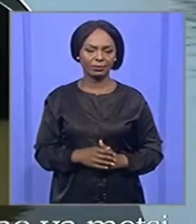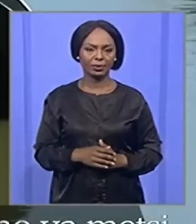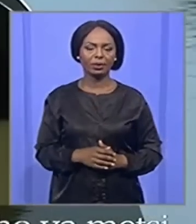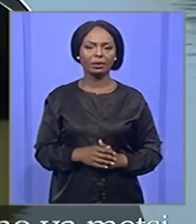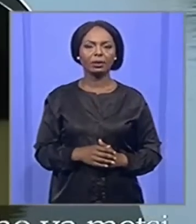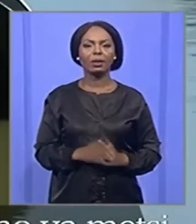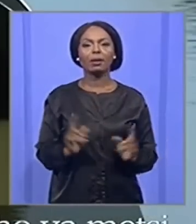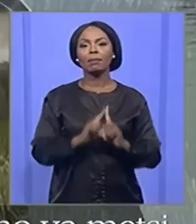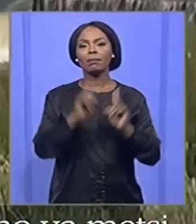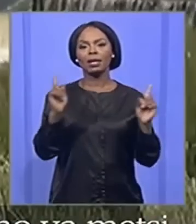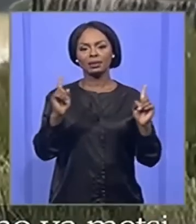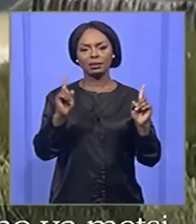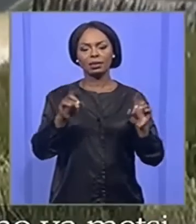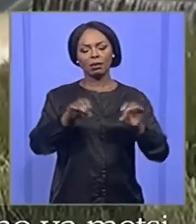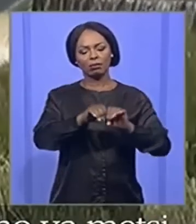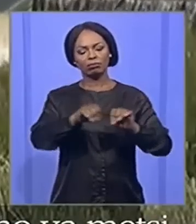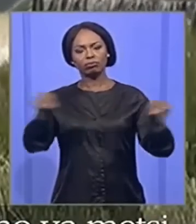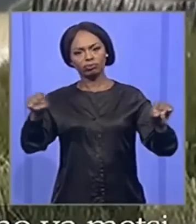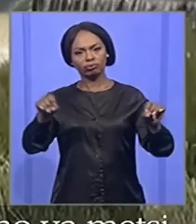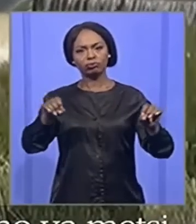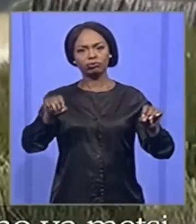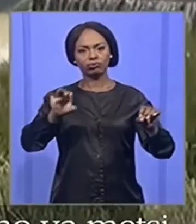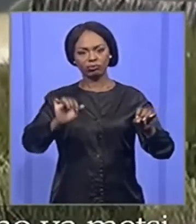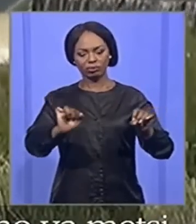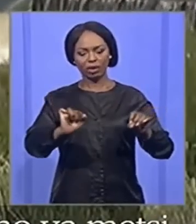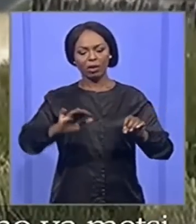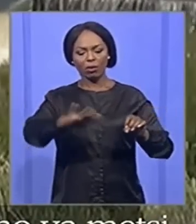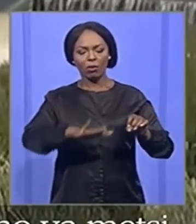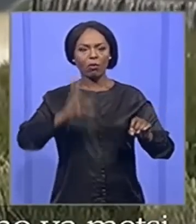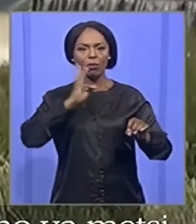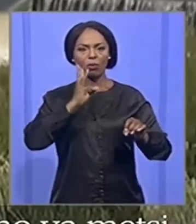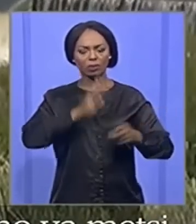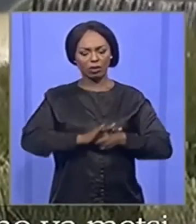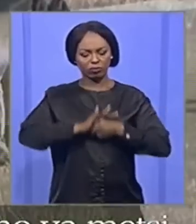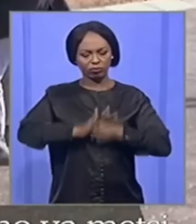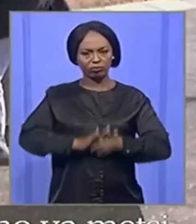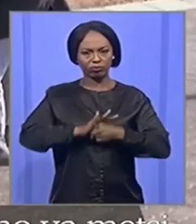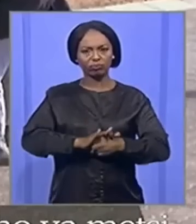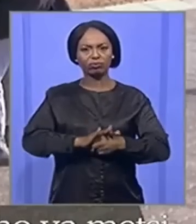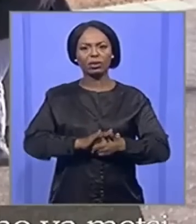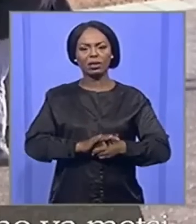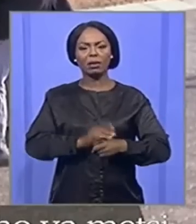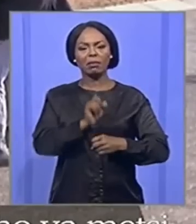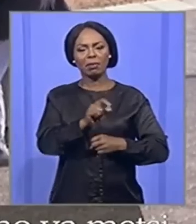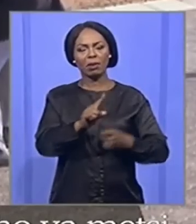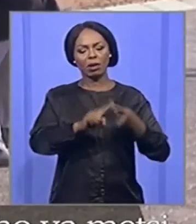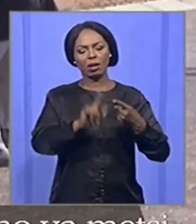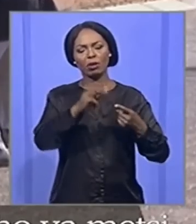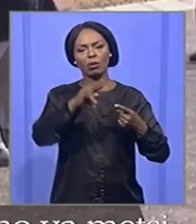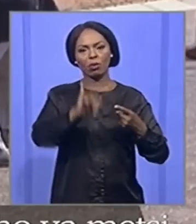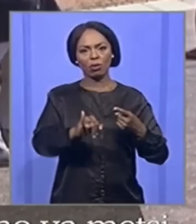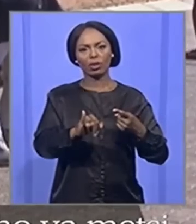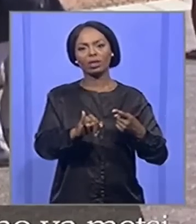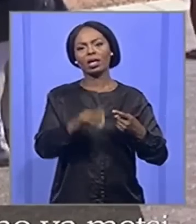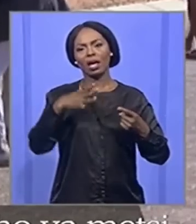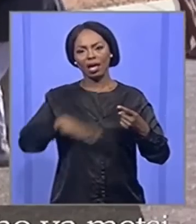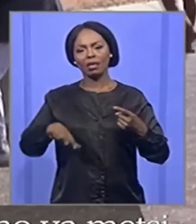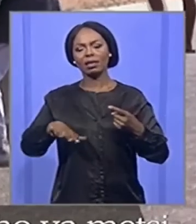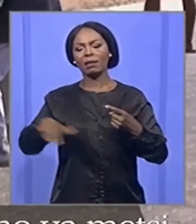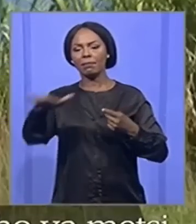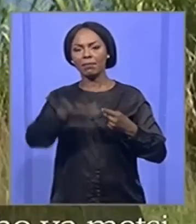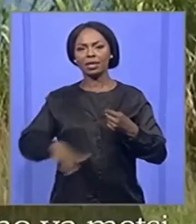Although the poor pressure in these areas include the areas of Blugori, parts of